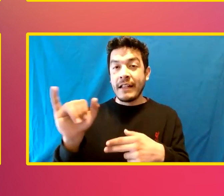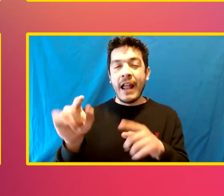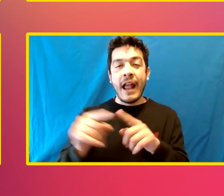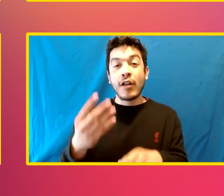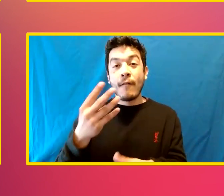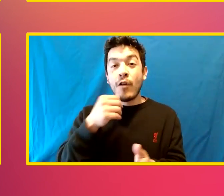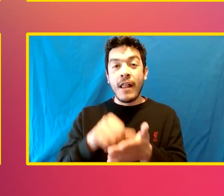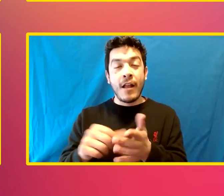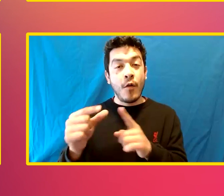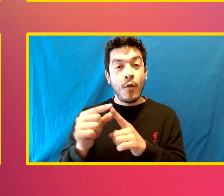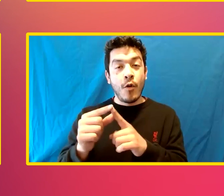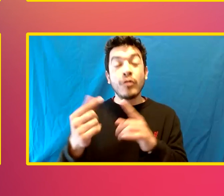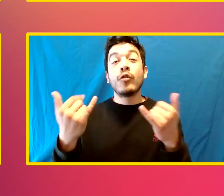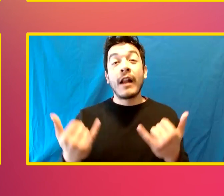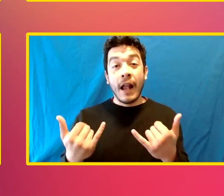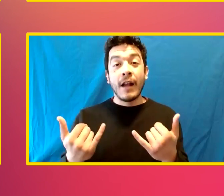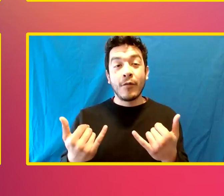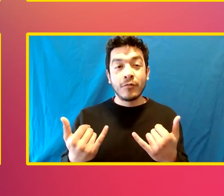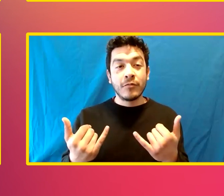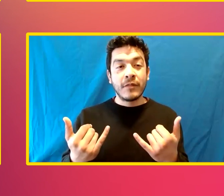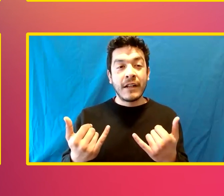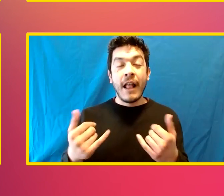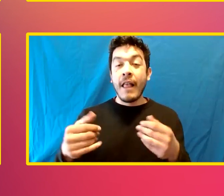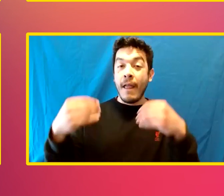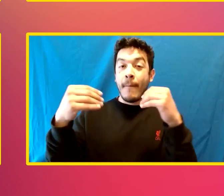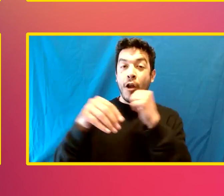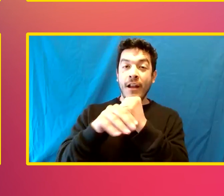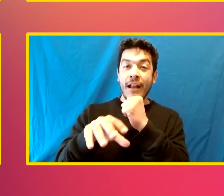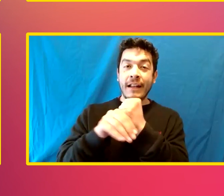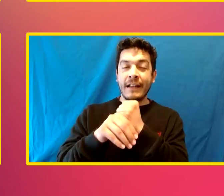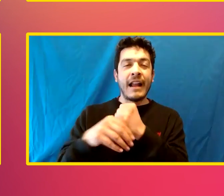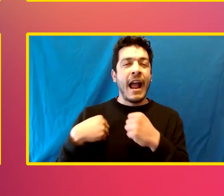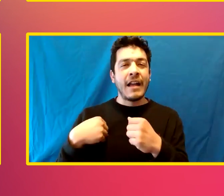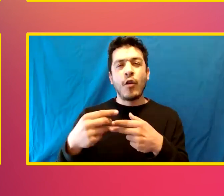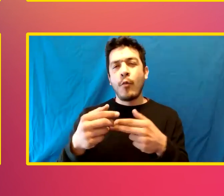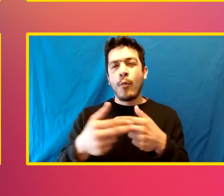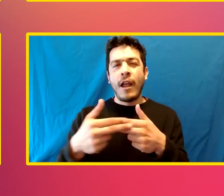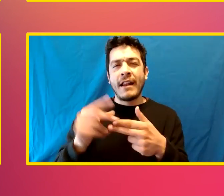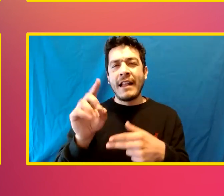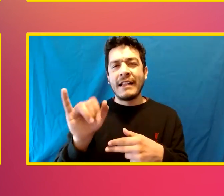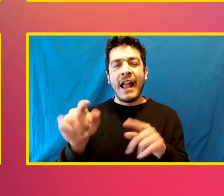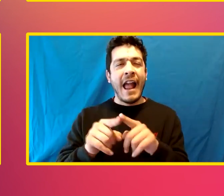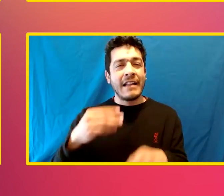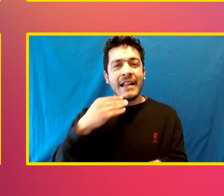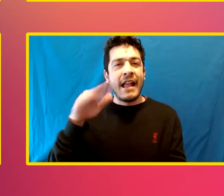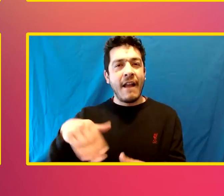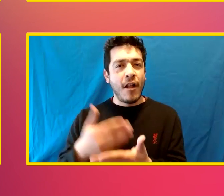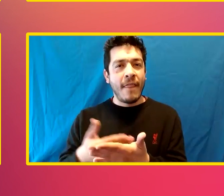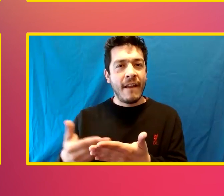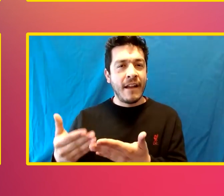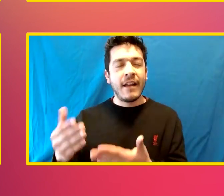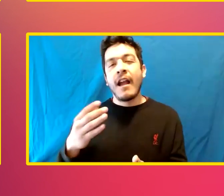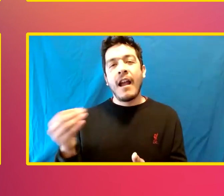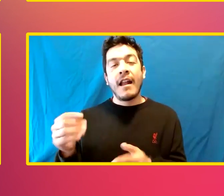four-letter word. And yeah, so now, the marketing campaign has branded DEI as this evil thing.